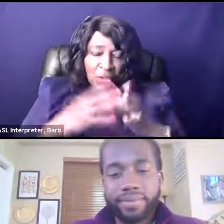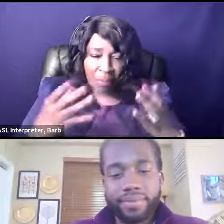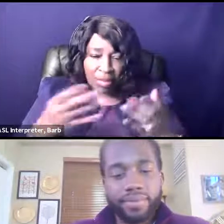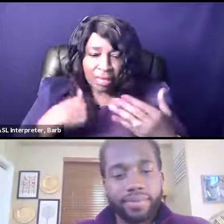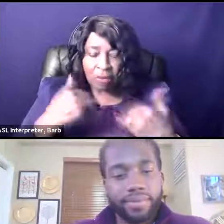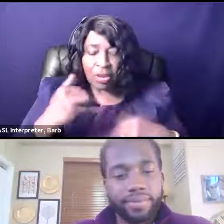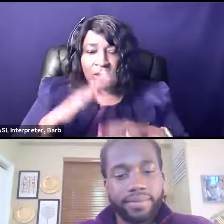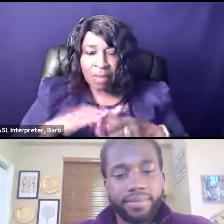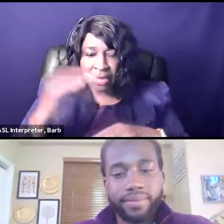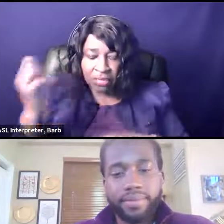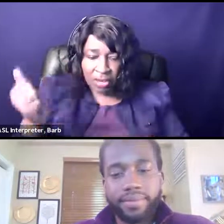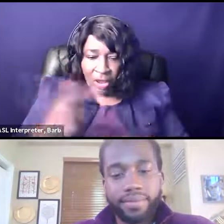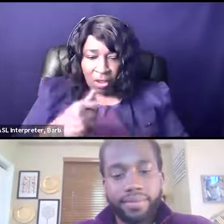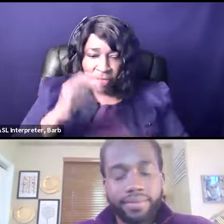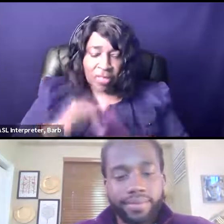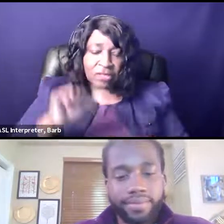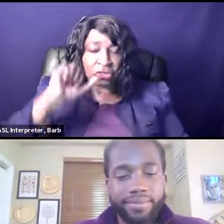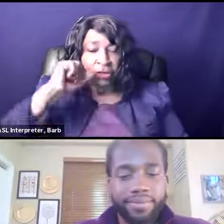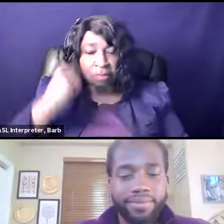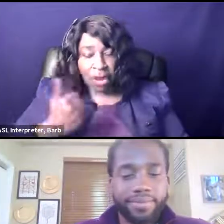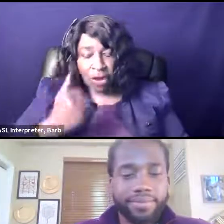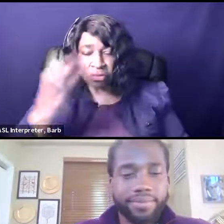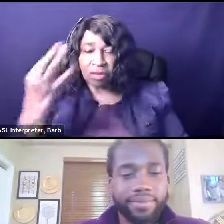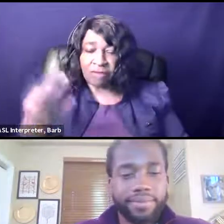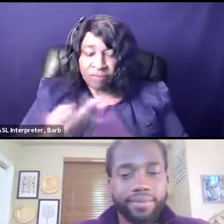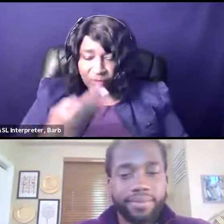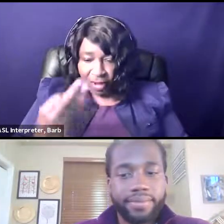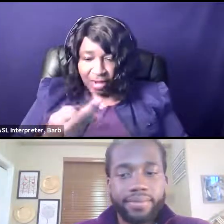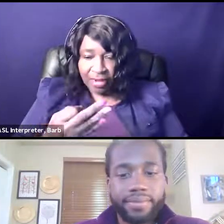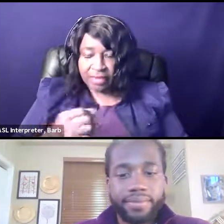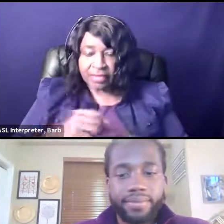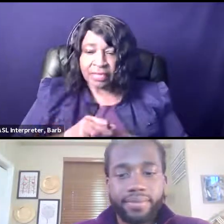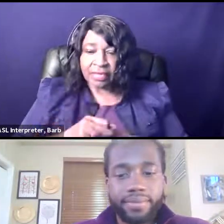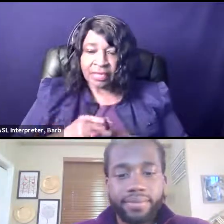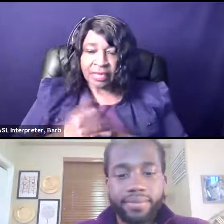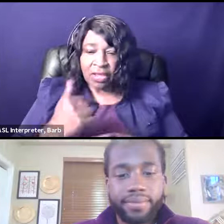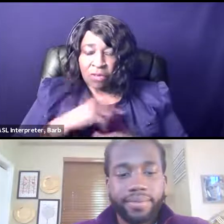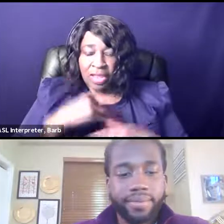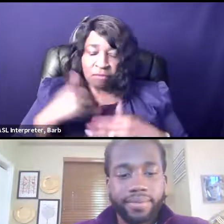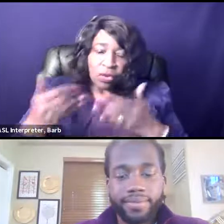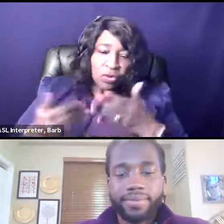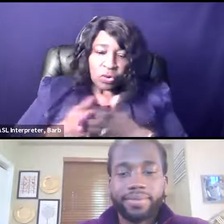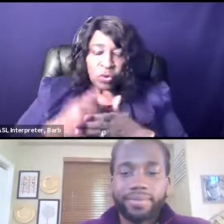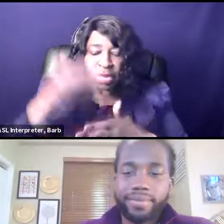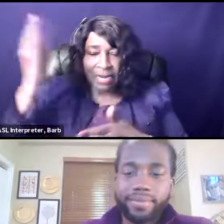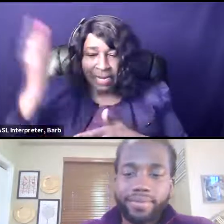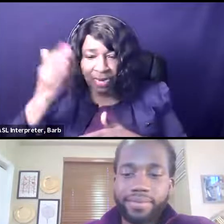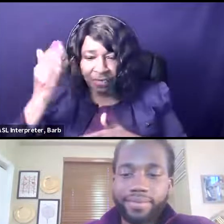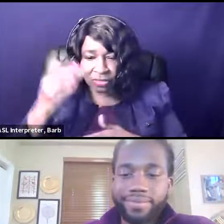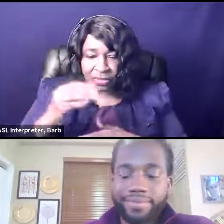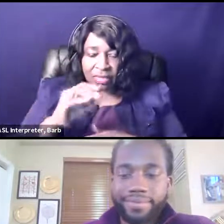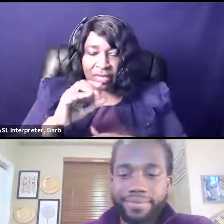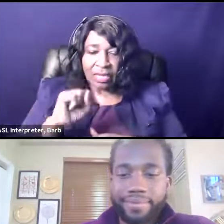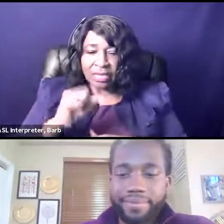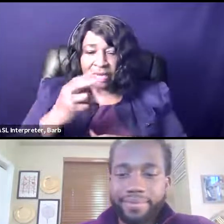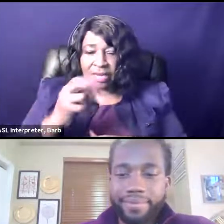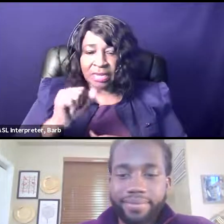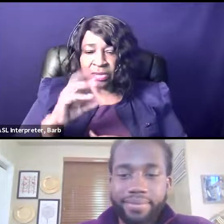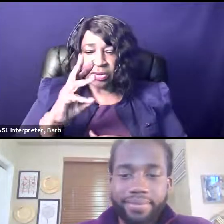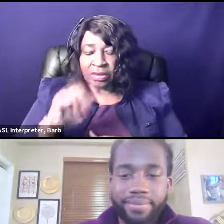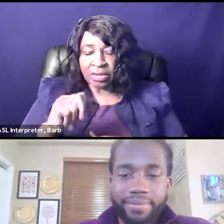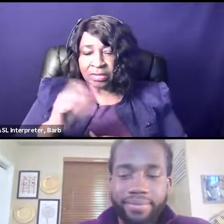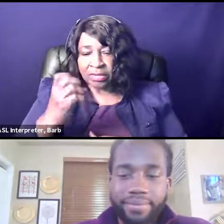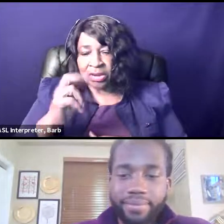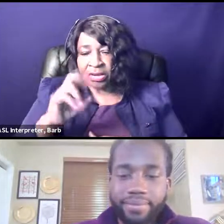everybody watching that tomorrow, Friday, it is Friday, which means we have a brand new lecture coming. It's going to be Ashawn Crawley talking about Black